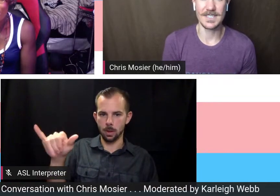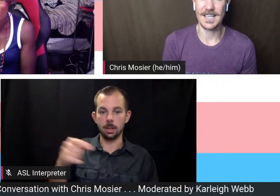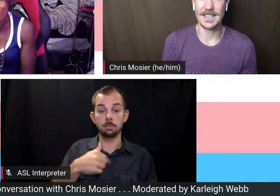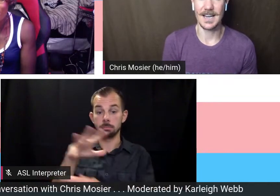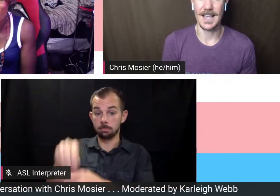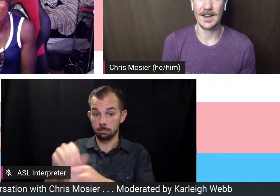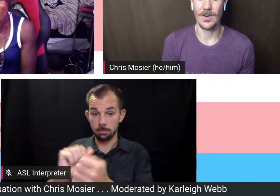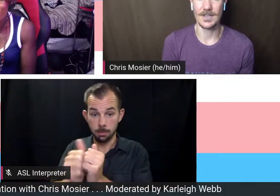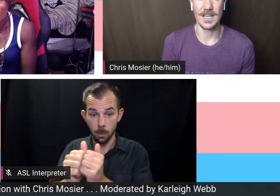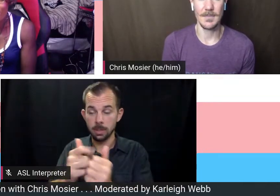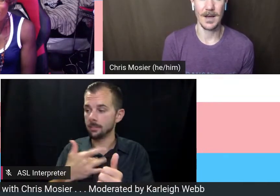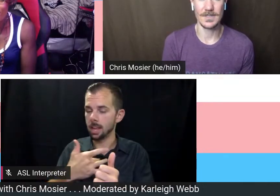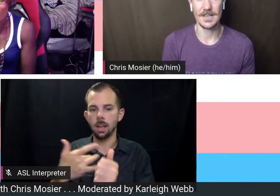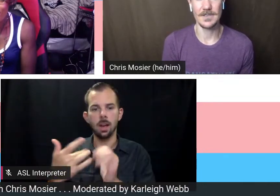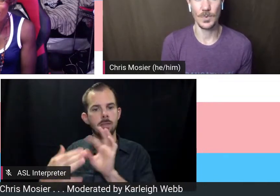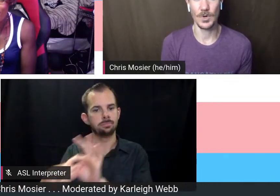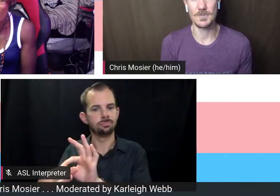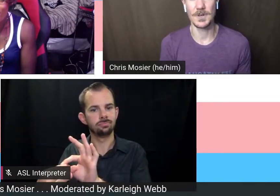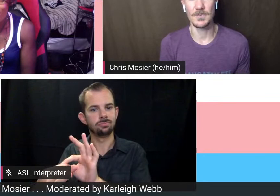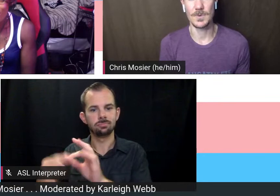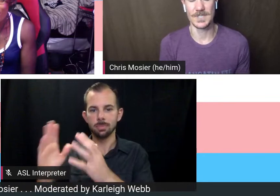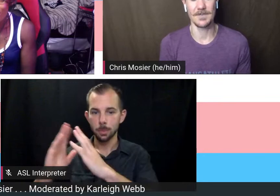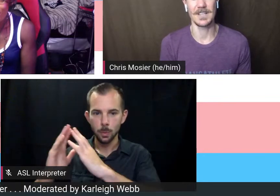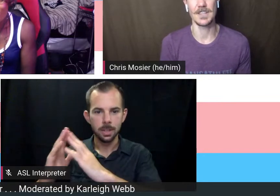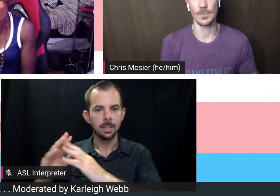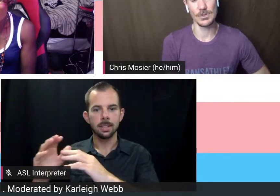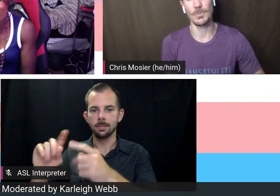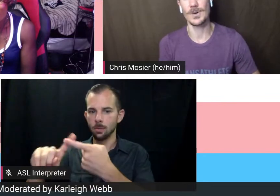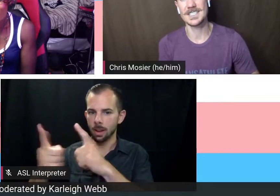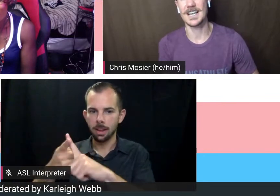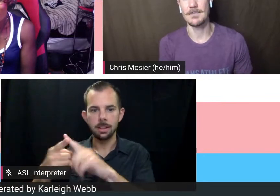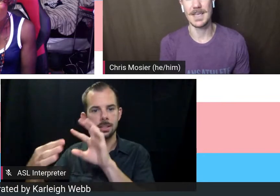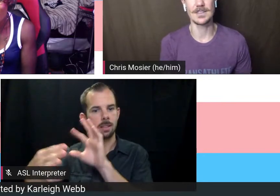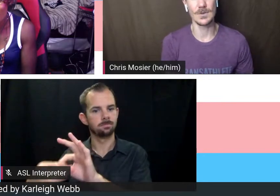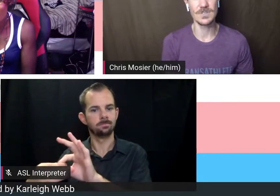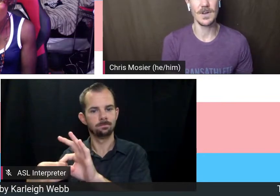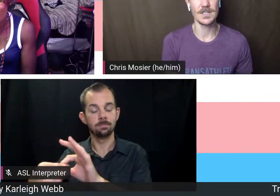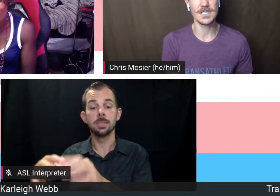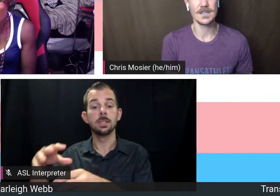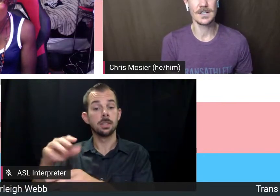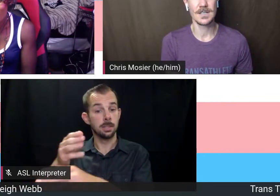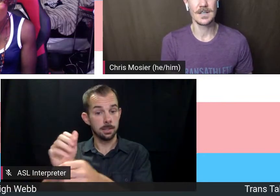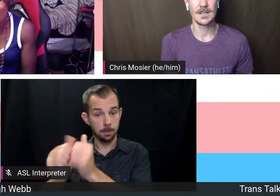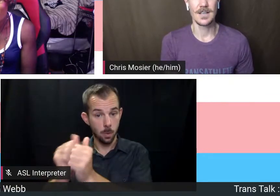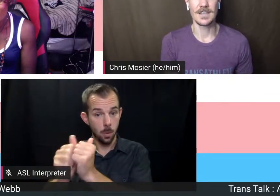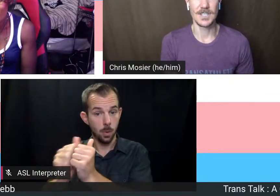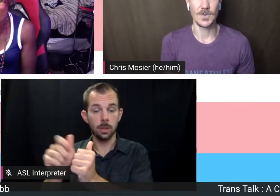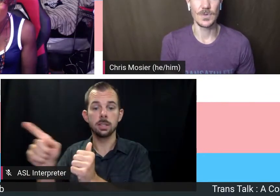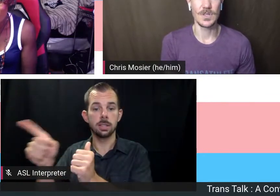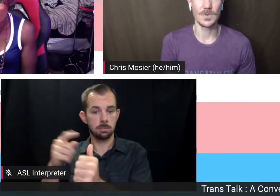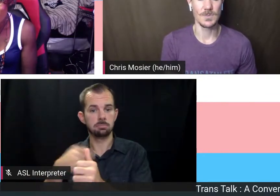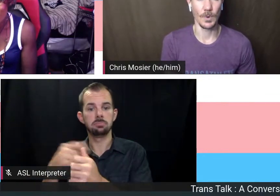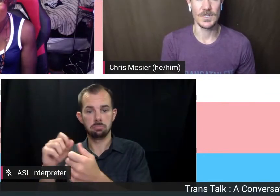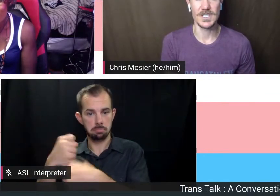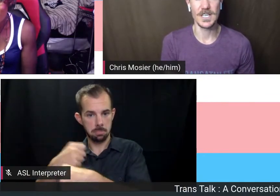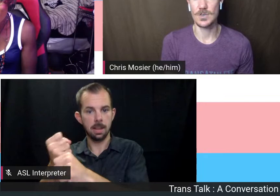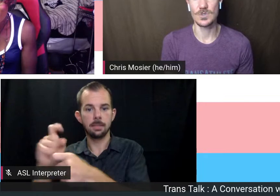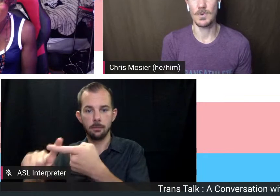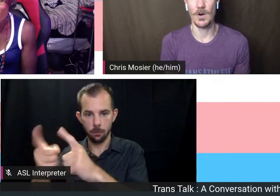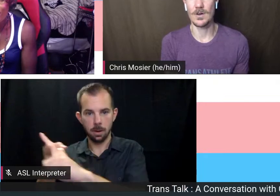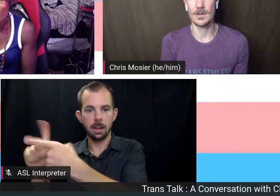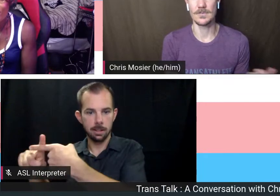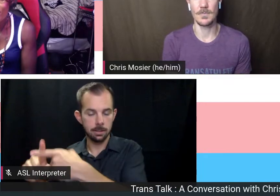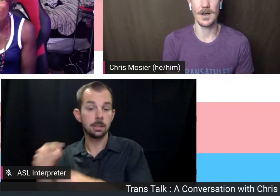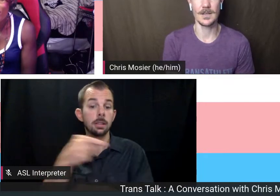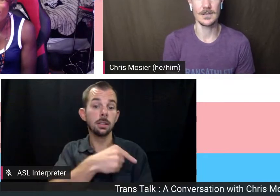I wouldn't say that I had a hard time outside of sports, but it was definitely through sports that I made those friends. And so, sport was just a